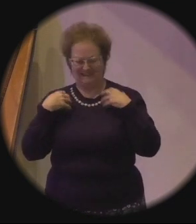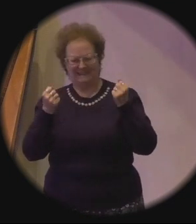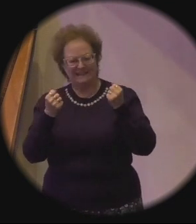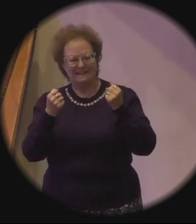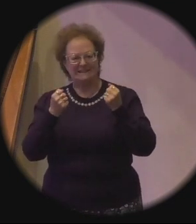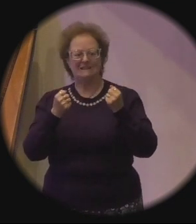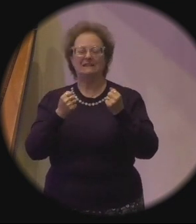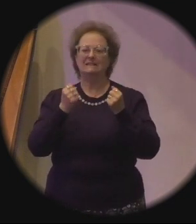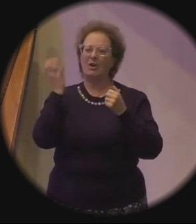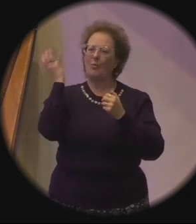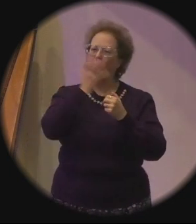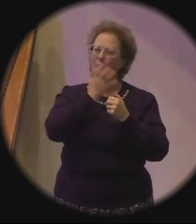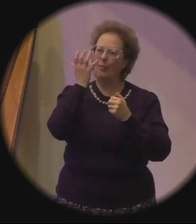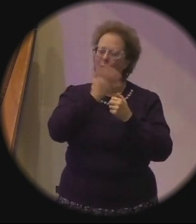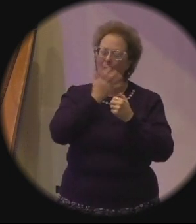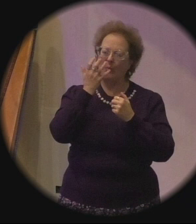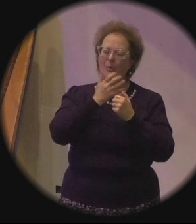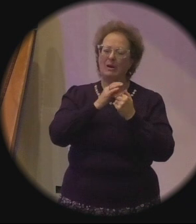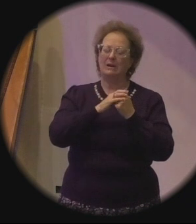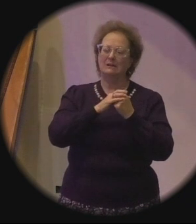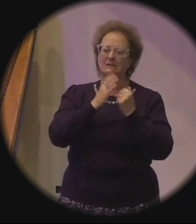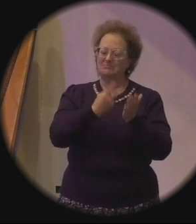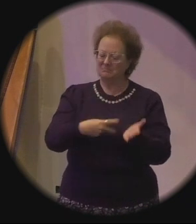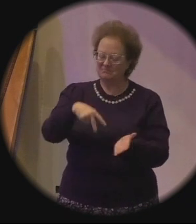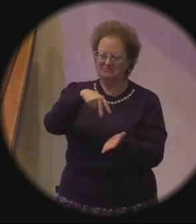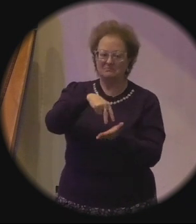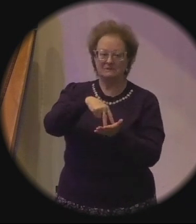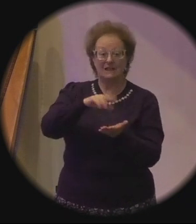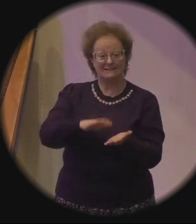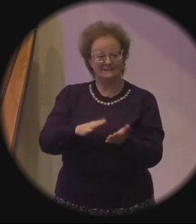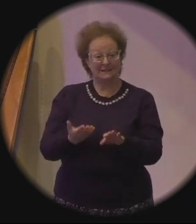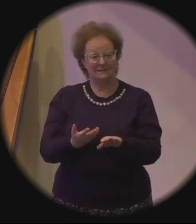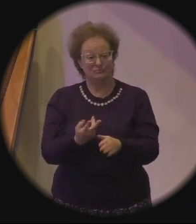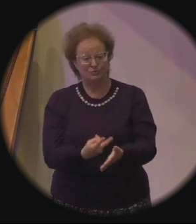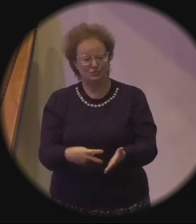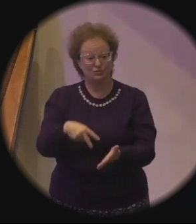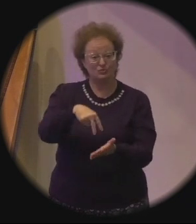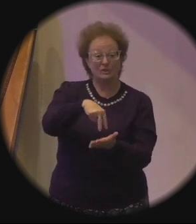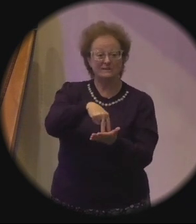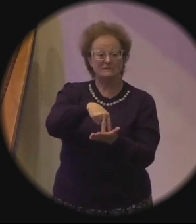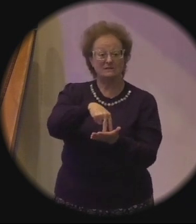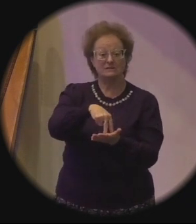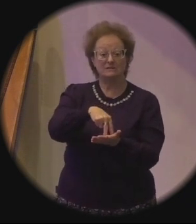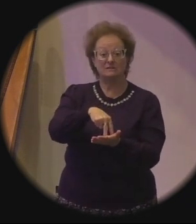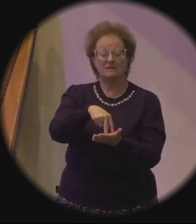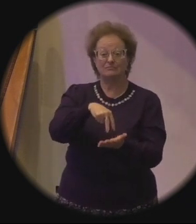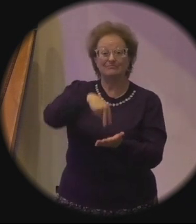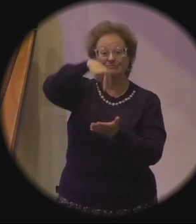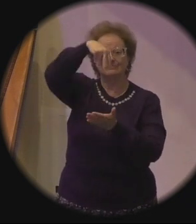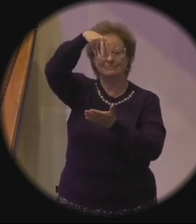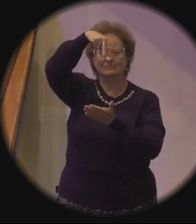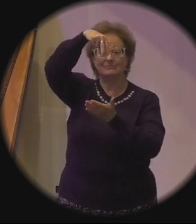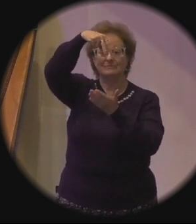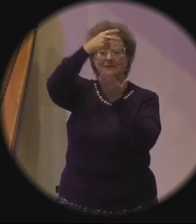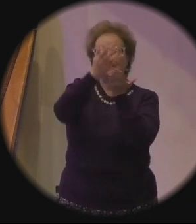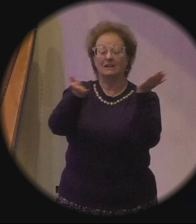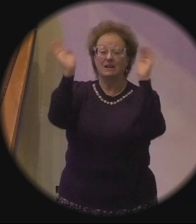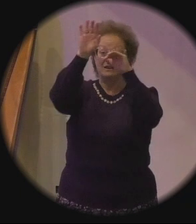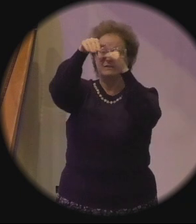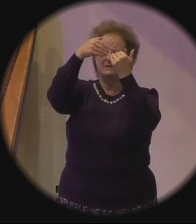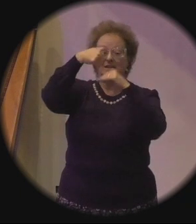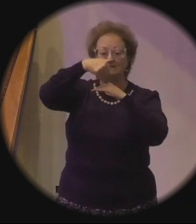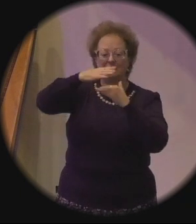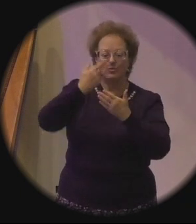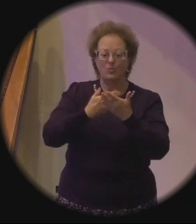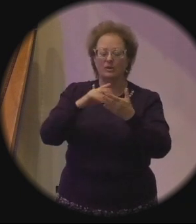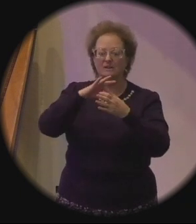performing miracles and raising the dead. You're going to see me dying and rising again and ascending into heaven, sending the Holy